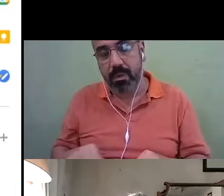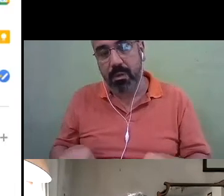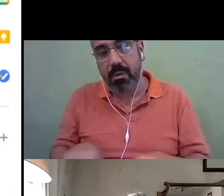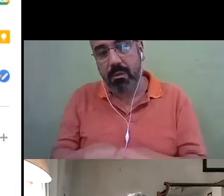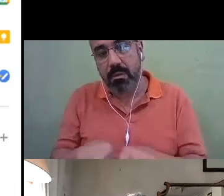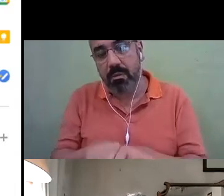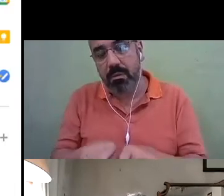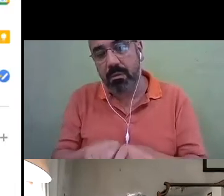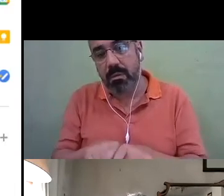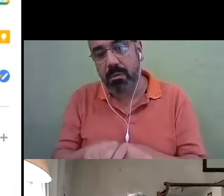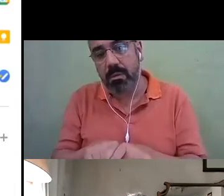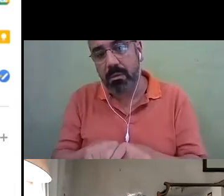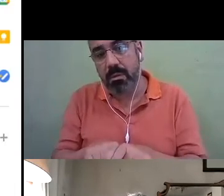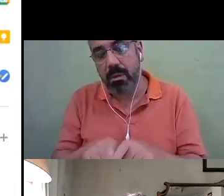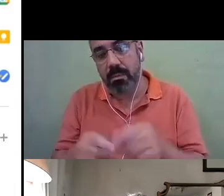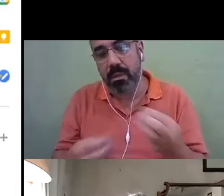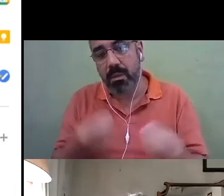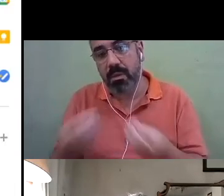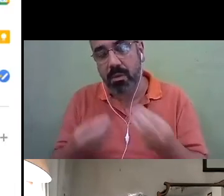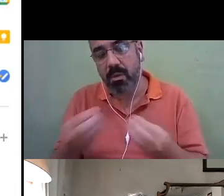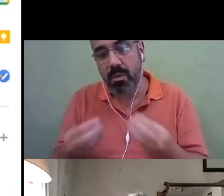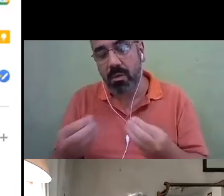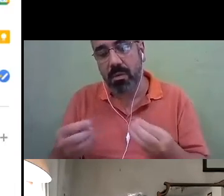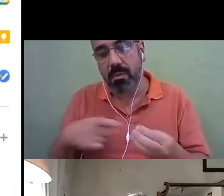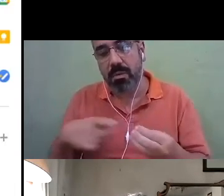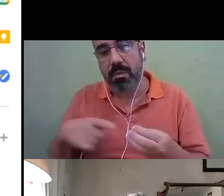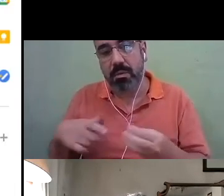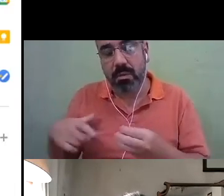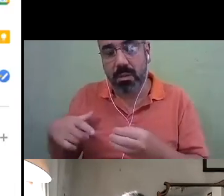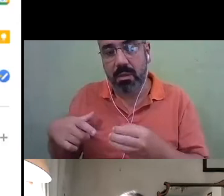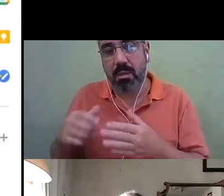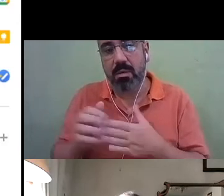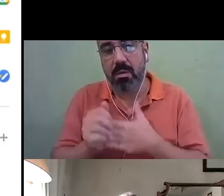is acquired by the theories by means of critical examination.